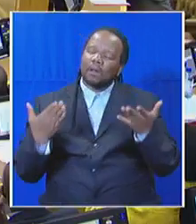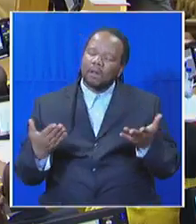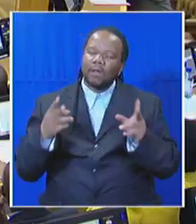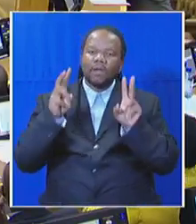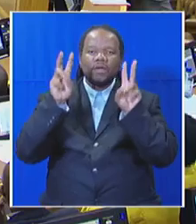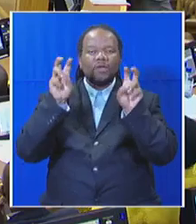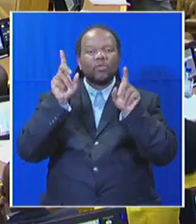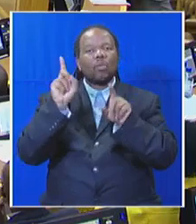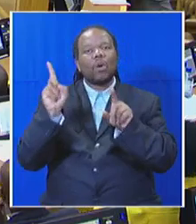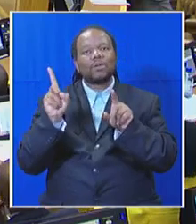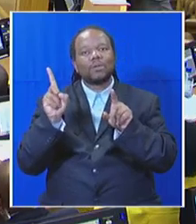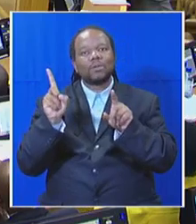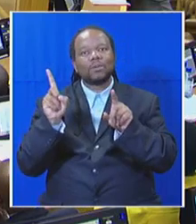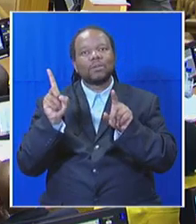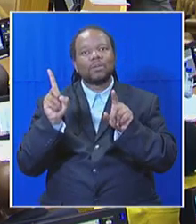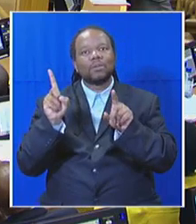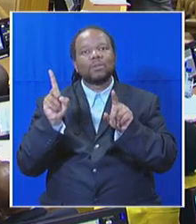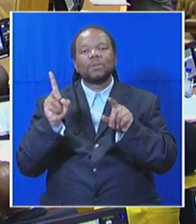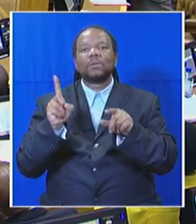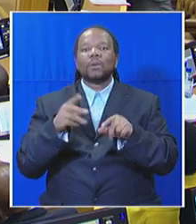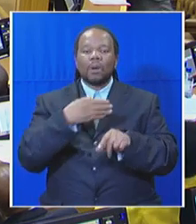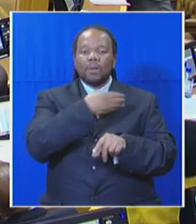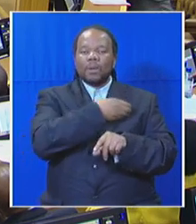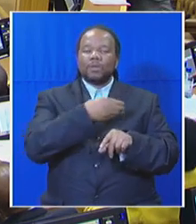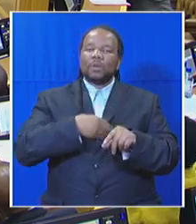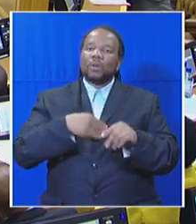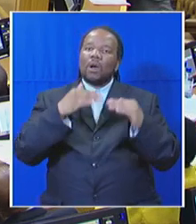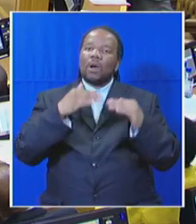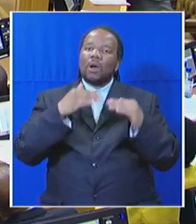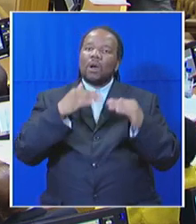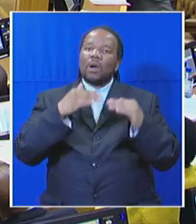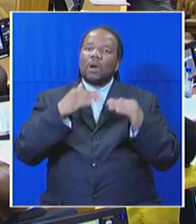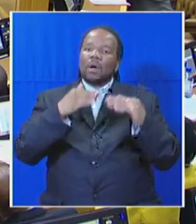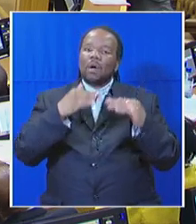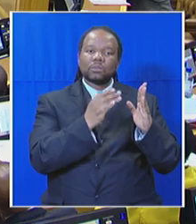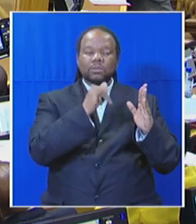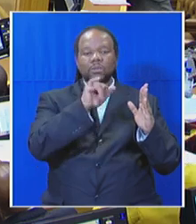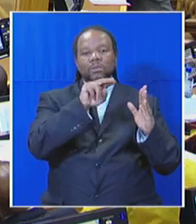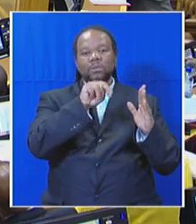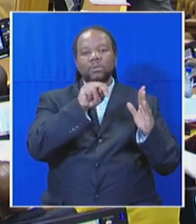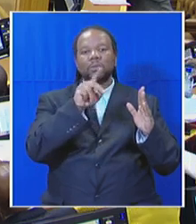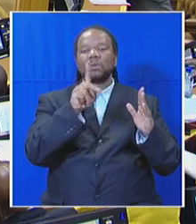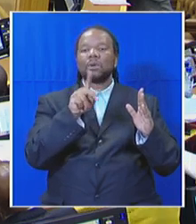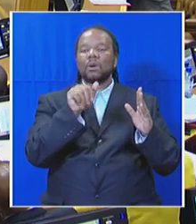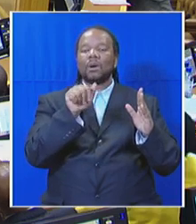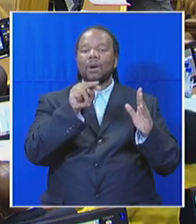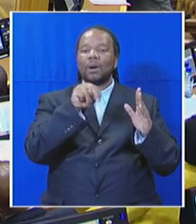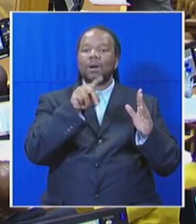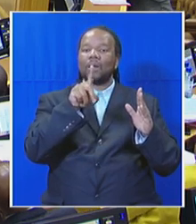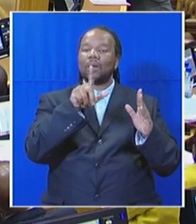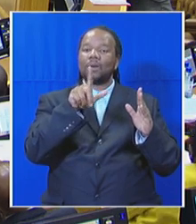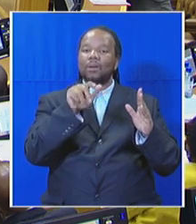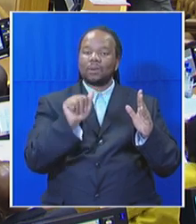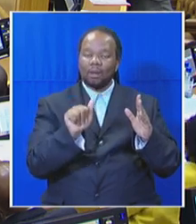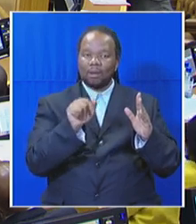house. And the president has Honorable not Member, responded to that. I have not recognized. Honorable Speaker,